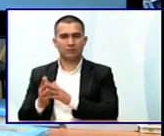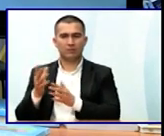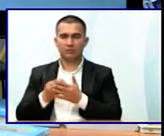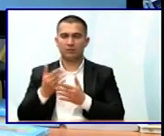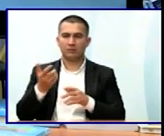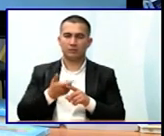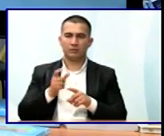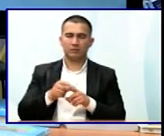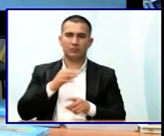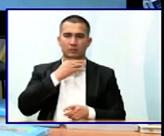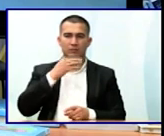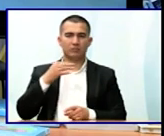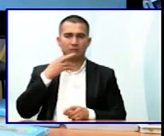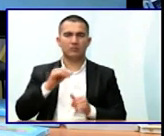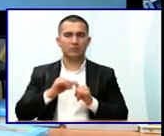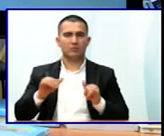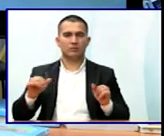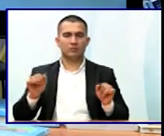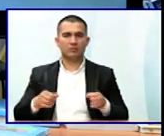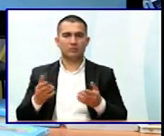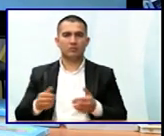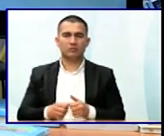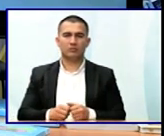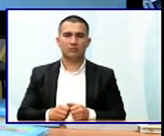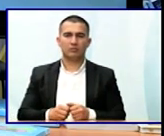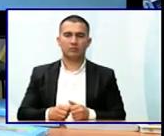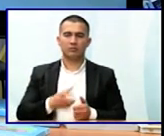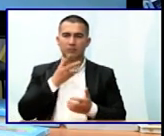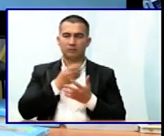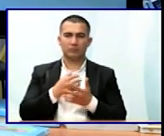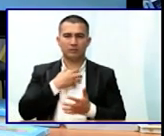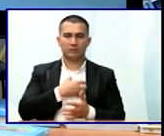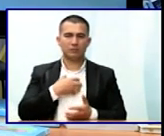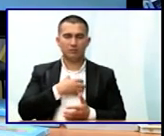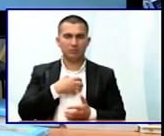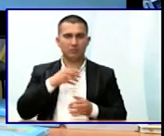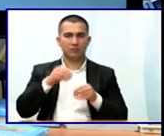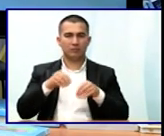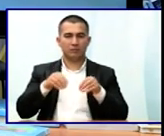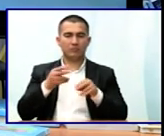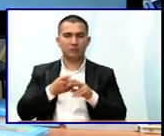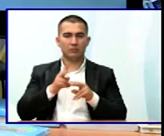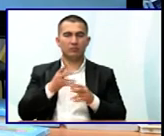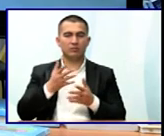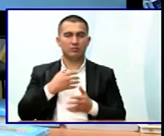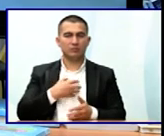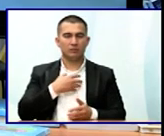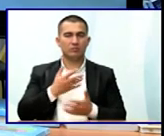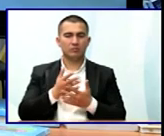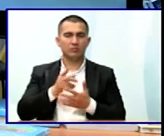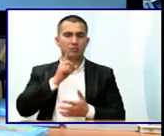bir necha tub poyalar hosil bo'ladi. Asosiy tubdan o'sib chiqqan sudraluvchi yosh